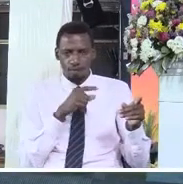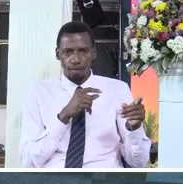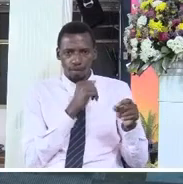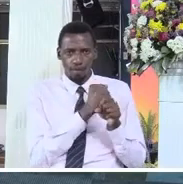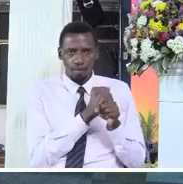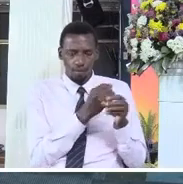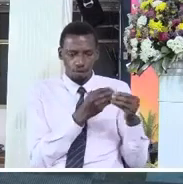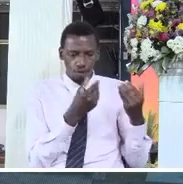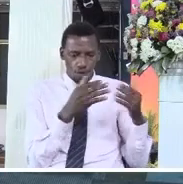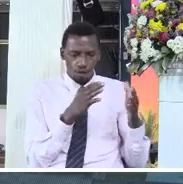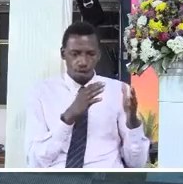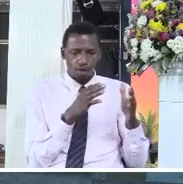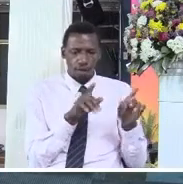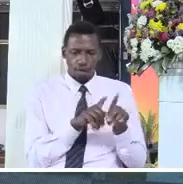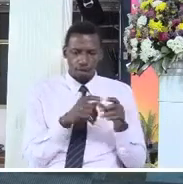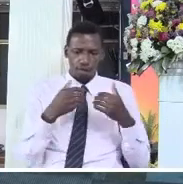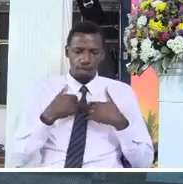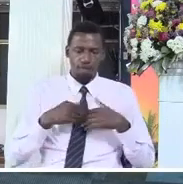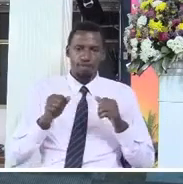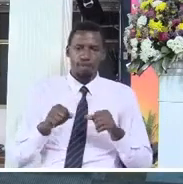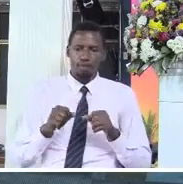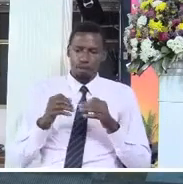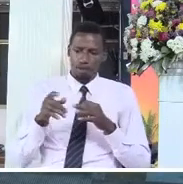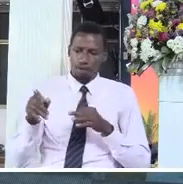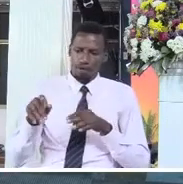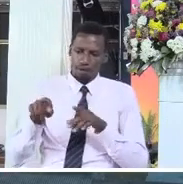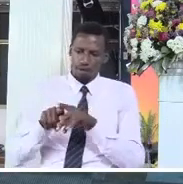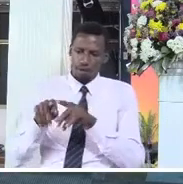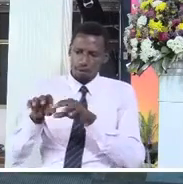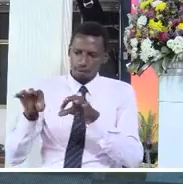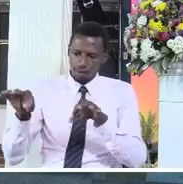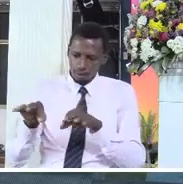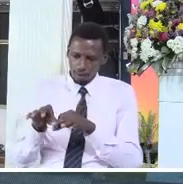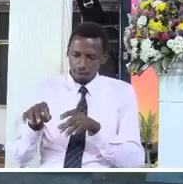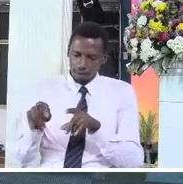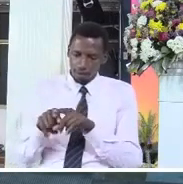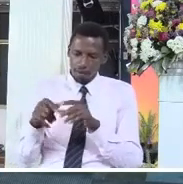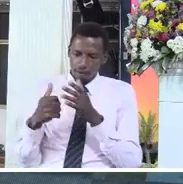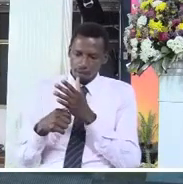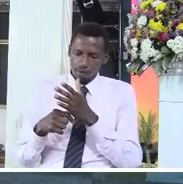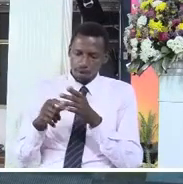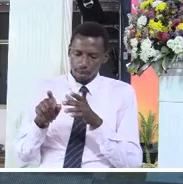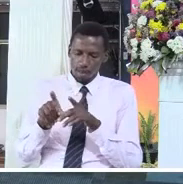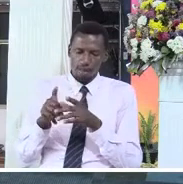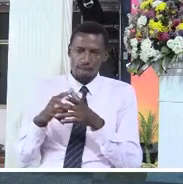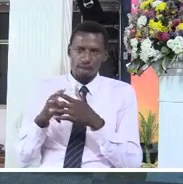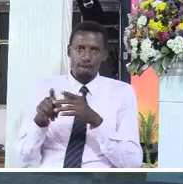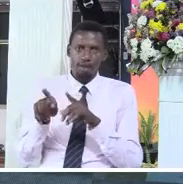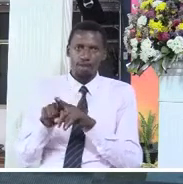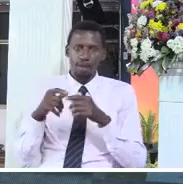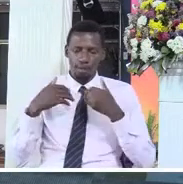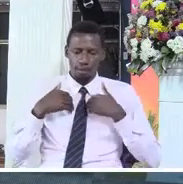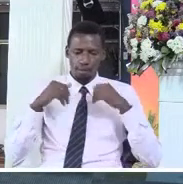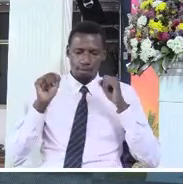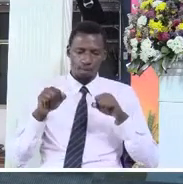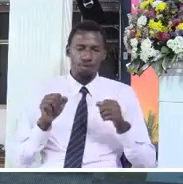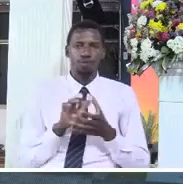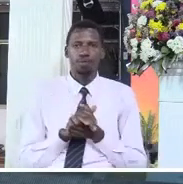it. I mean, if he was in my field, he went through this university, went through the same problems, then I can also do it. So it has